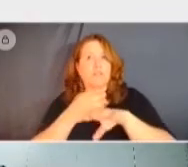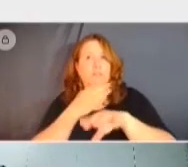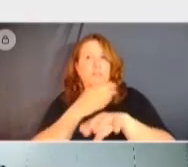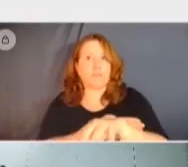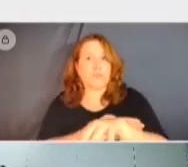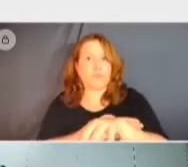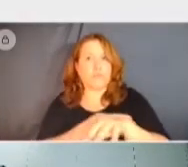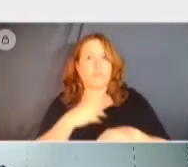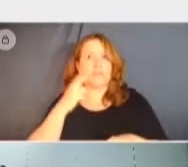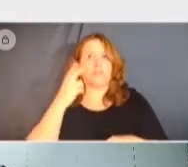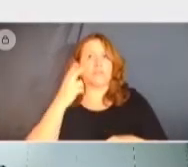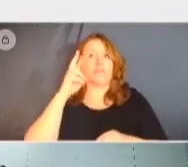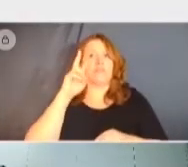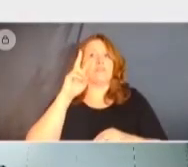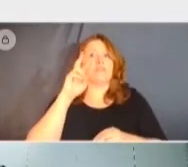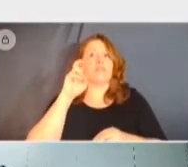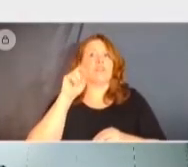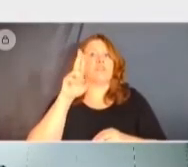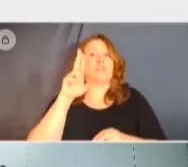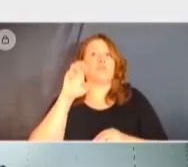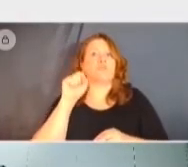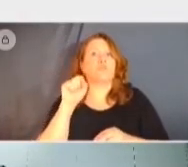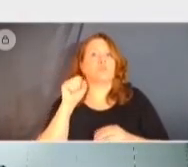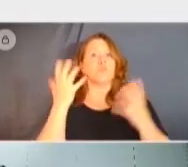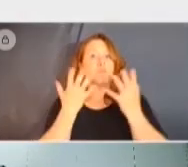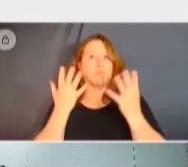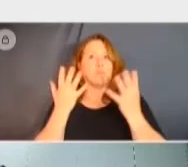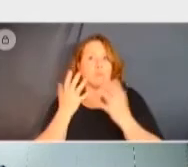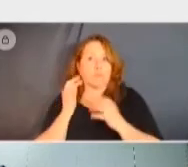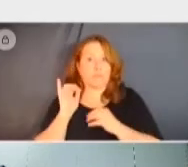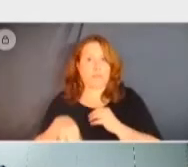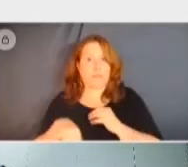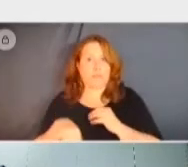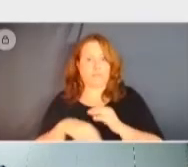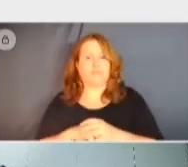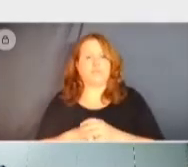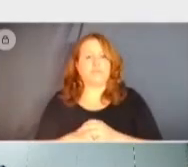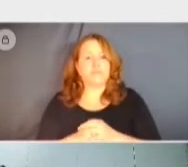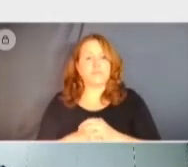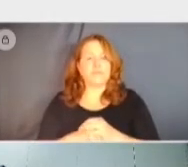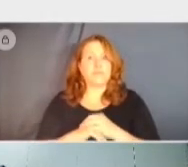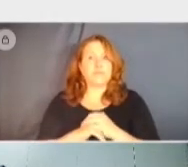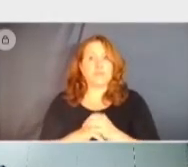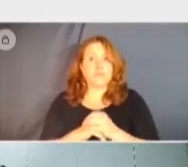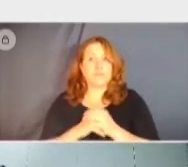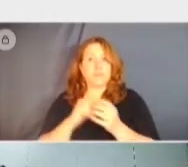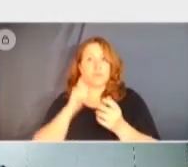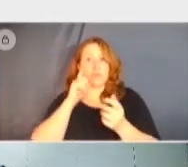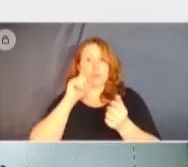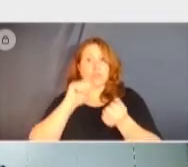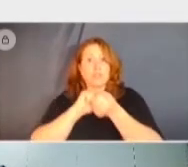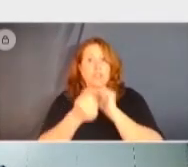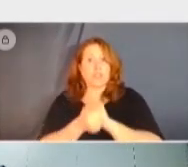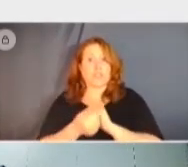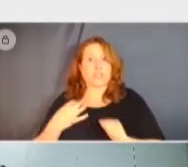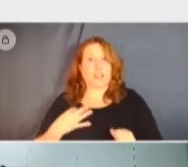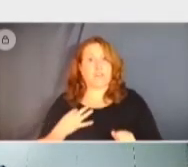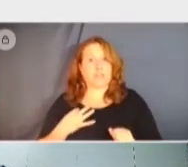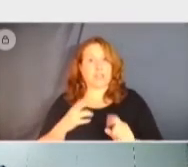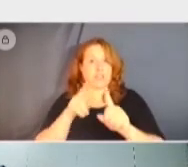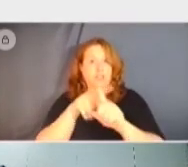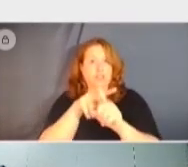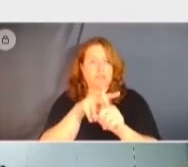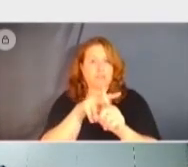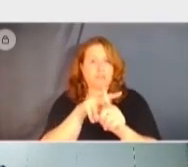three of them, submit changes to their applications and also to the configuration as far as the underlying